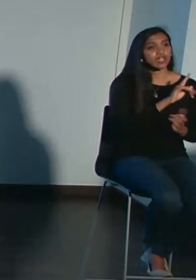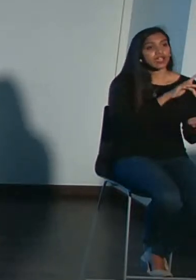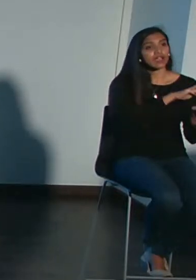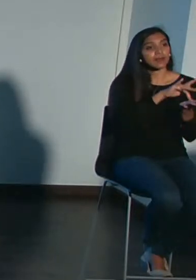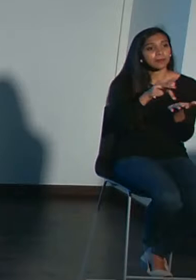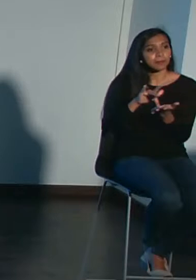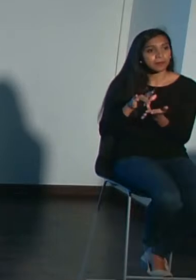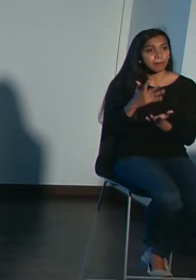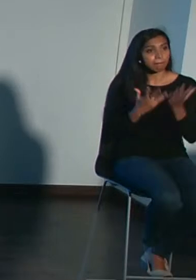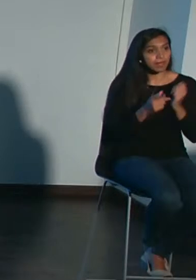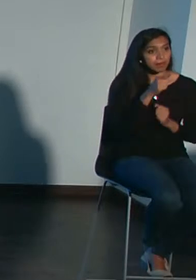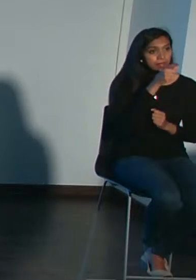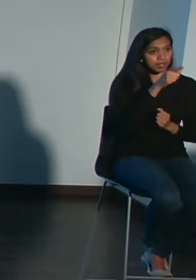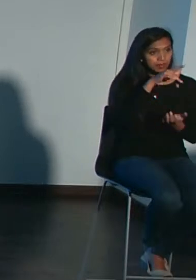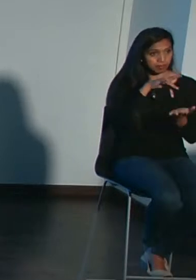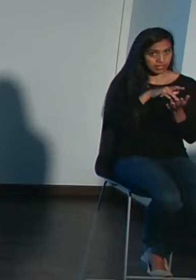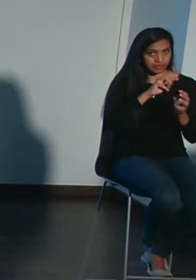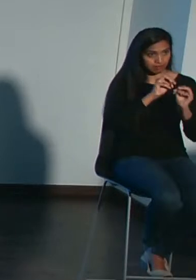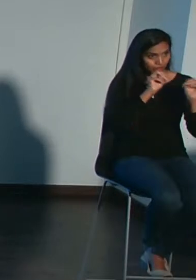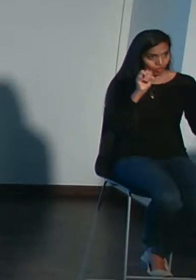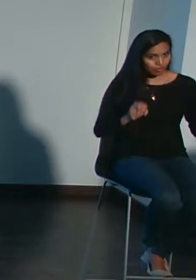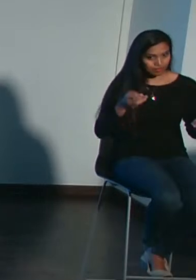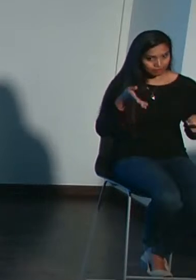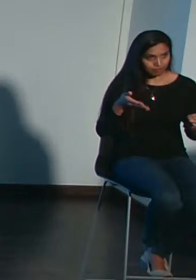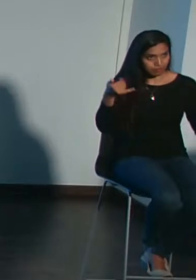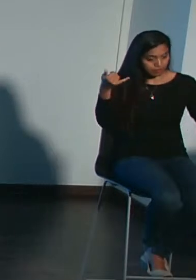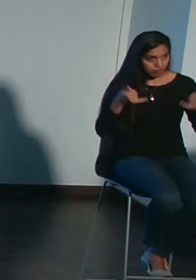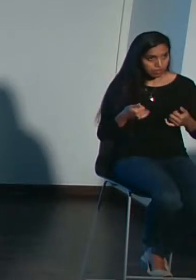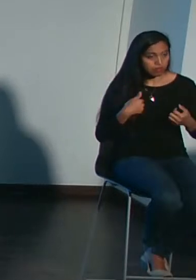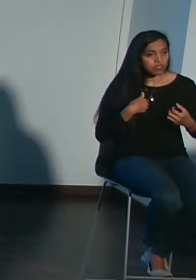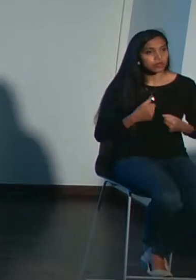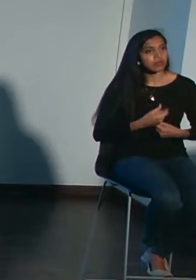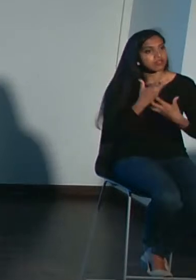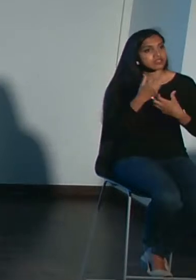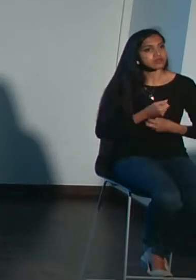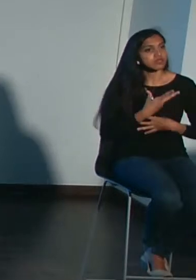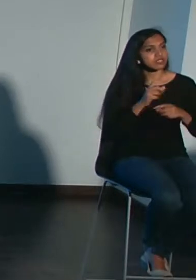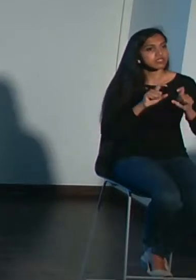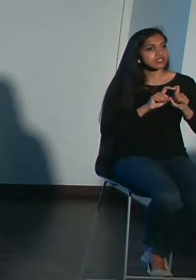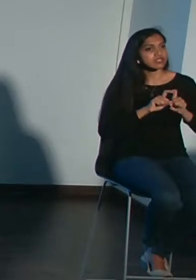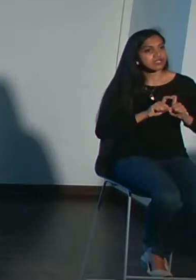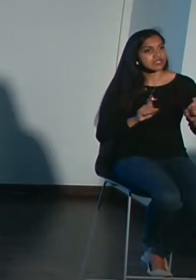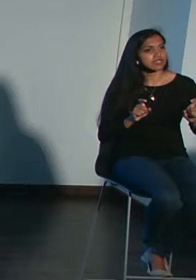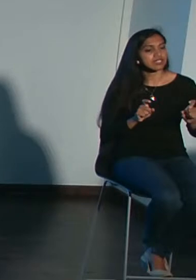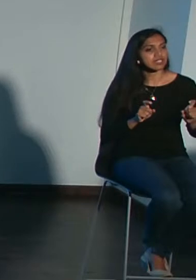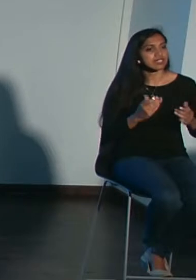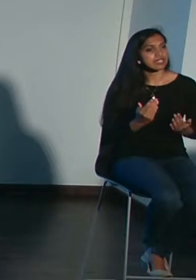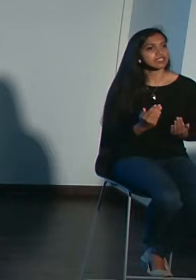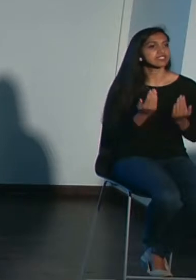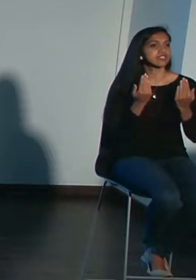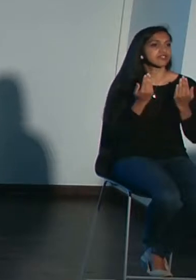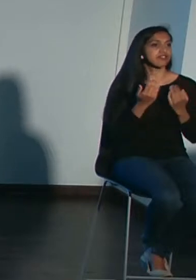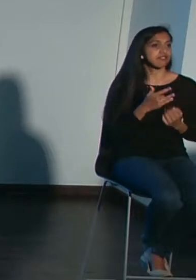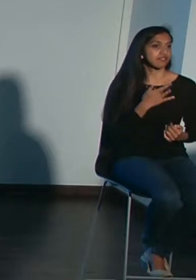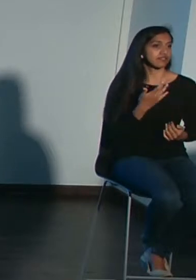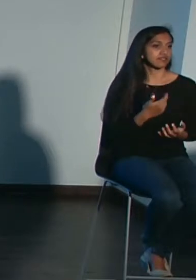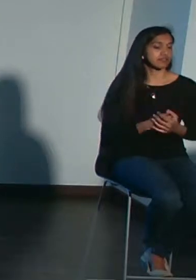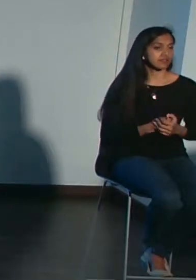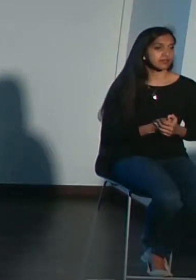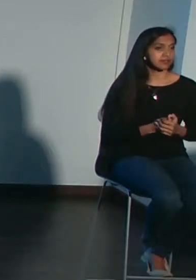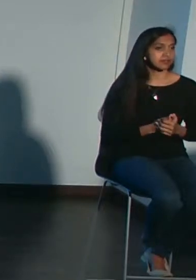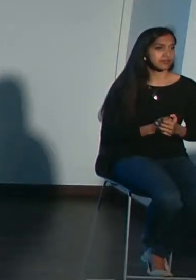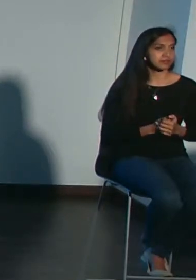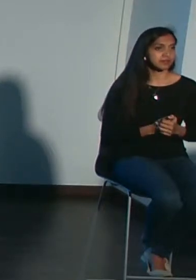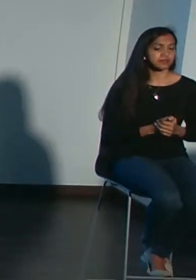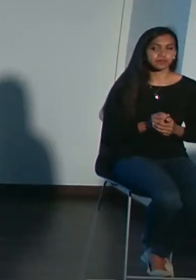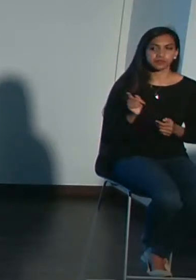exhibition space, and has your relationship changed? No, I think with something like this, or, in a different